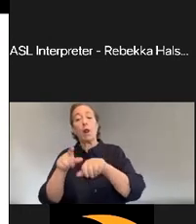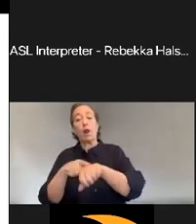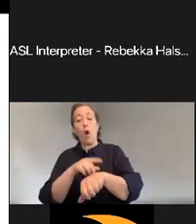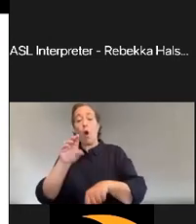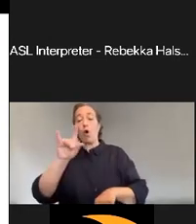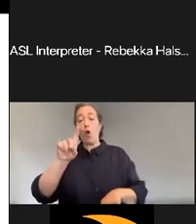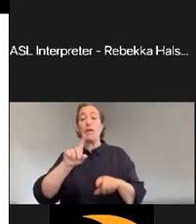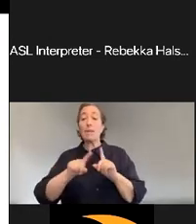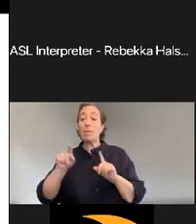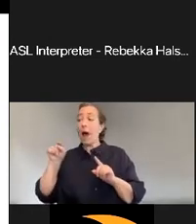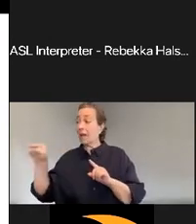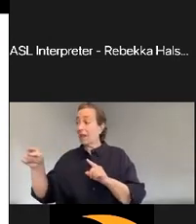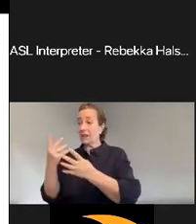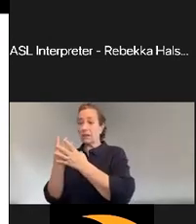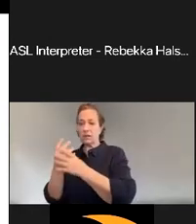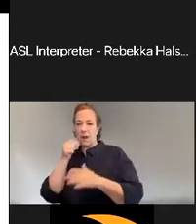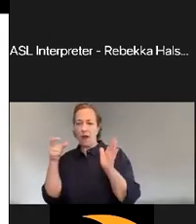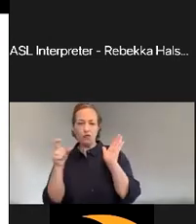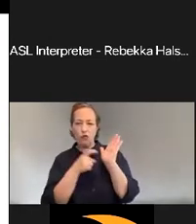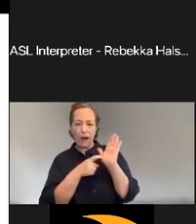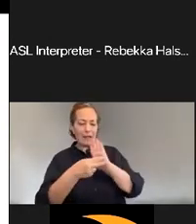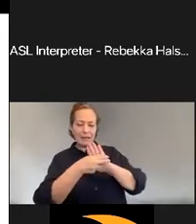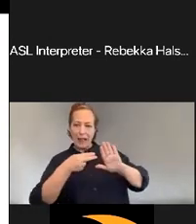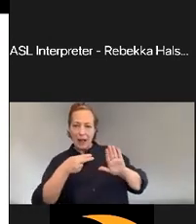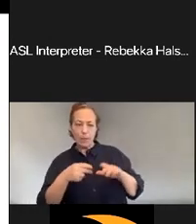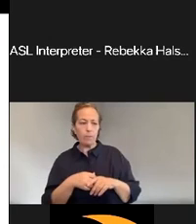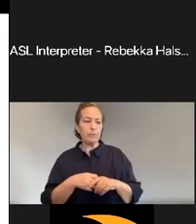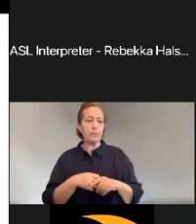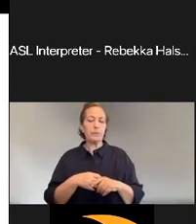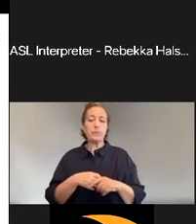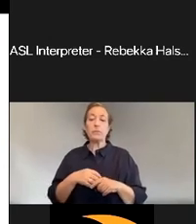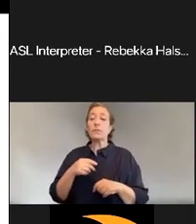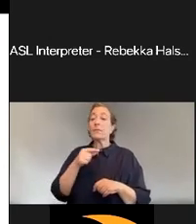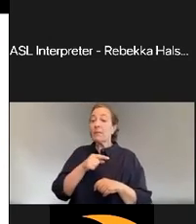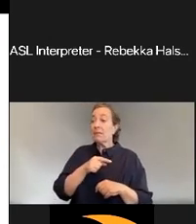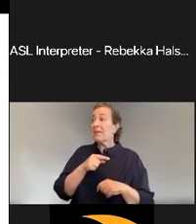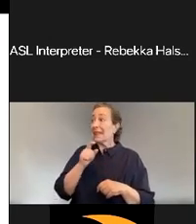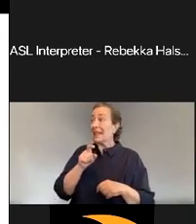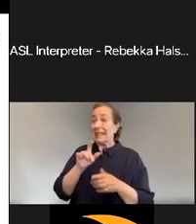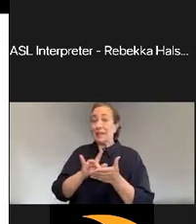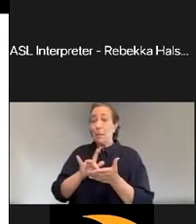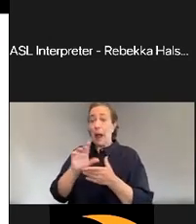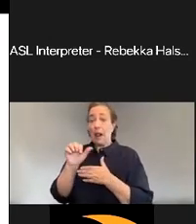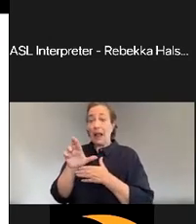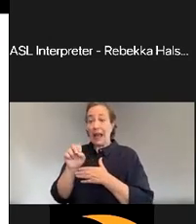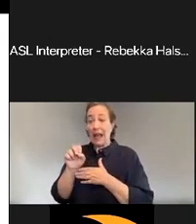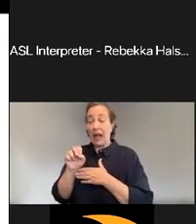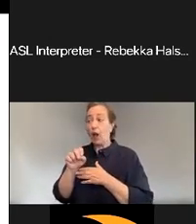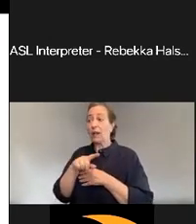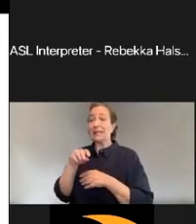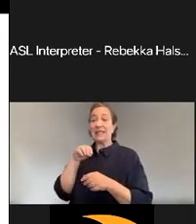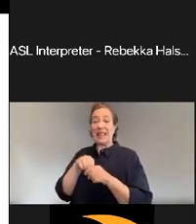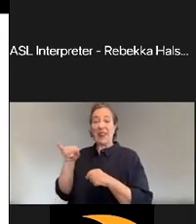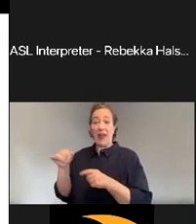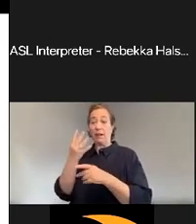this. His immigration attorney is trying to secure medical care for him, but as Alejandro has been detained for more than 2 years,